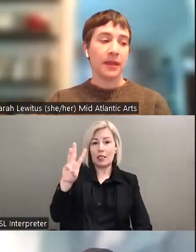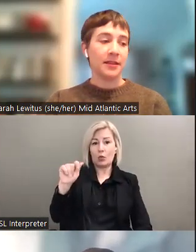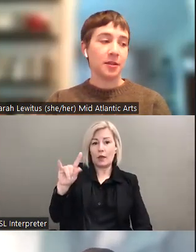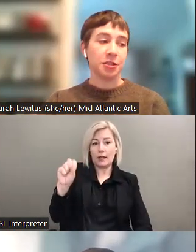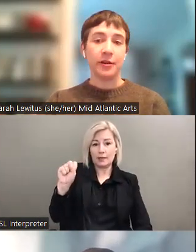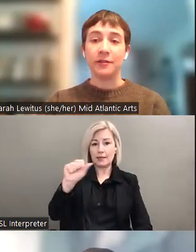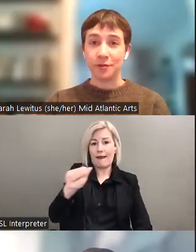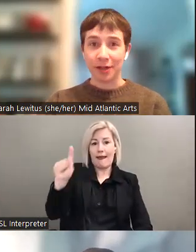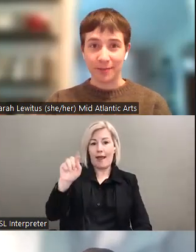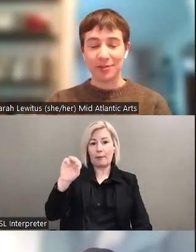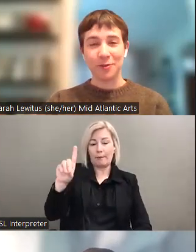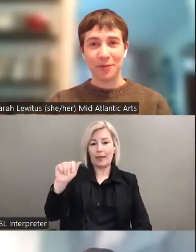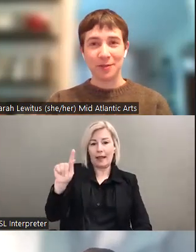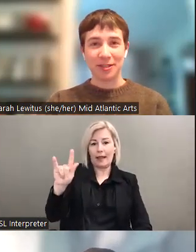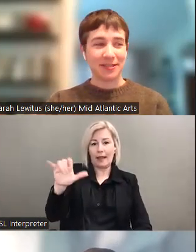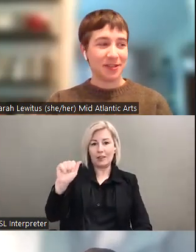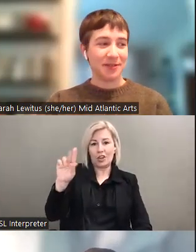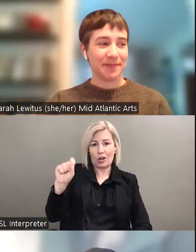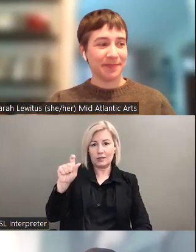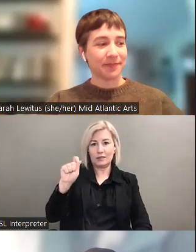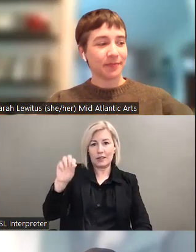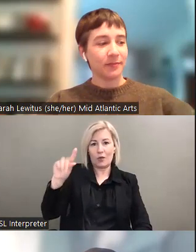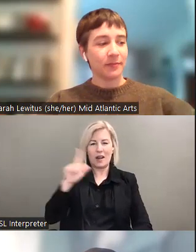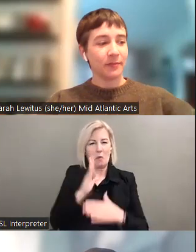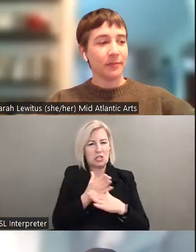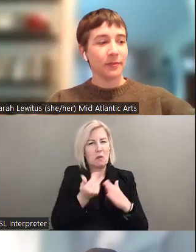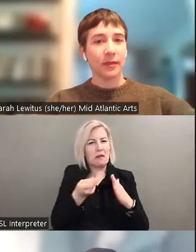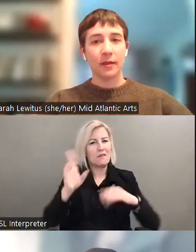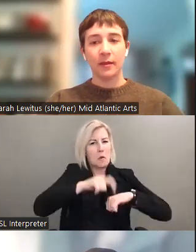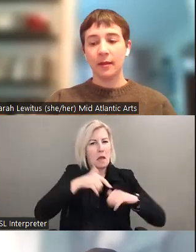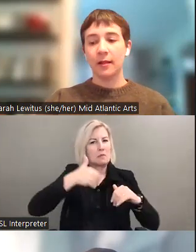slewis@midatlanticarts.org, and I'll share it a few times throughout this presentation.